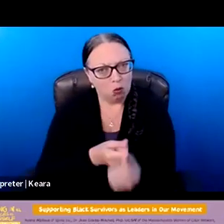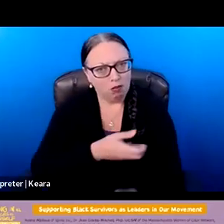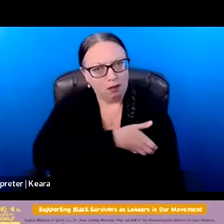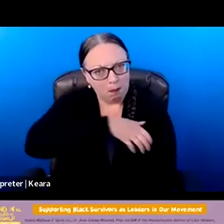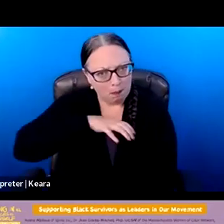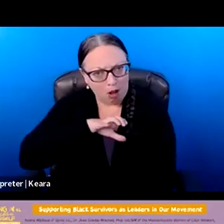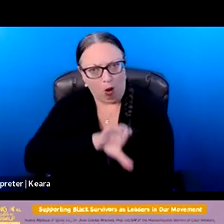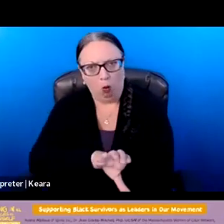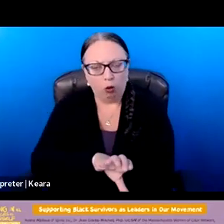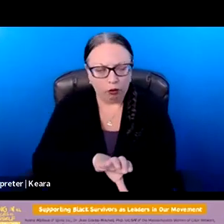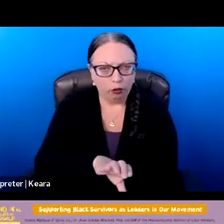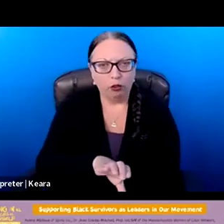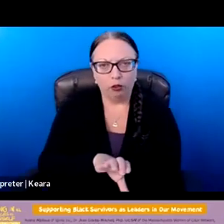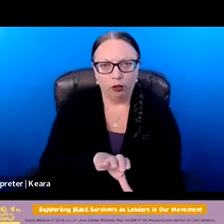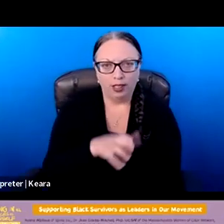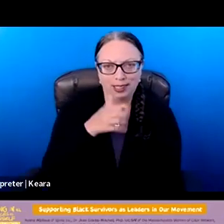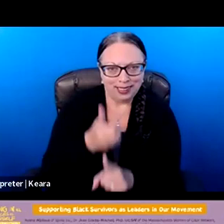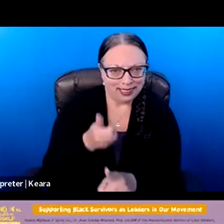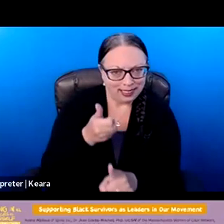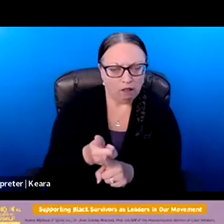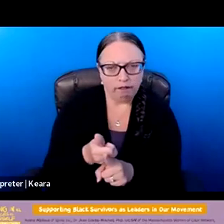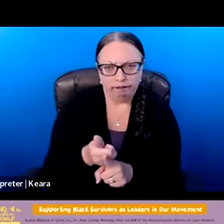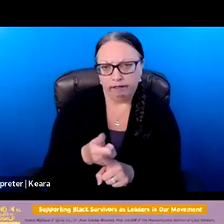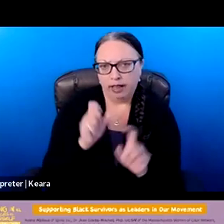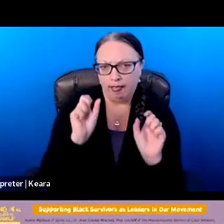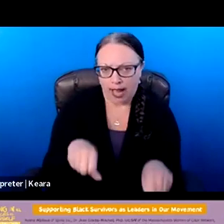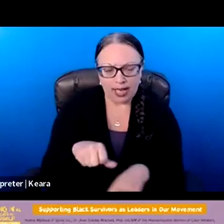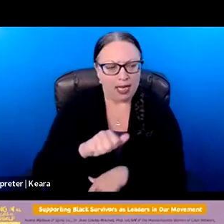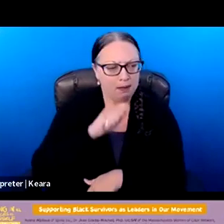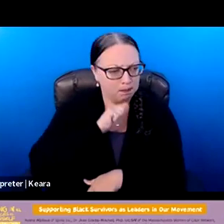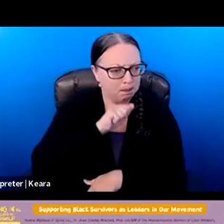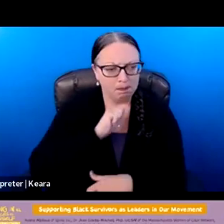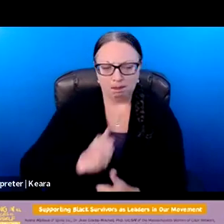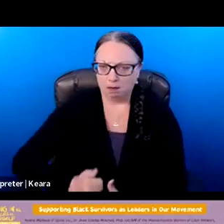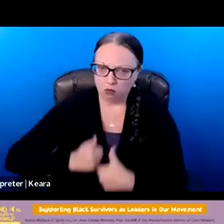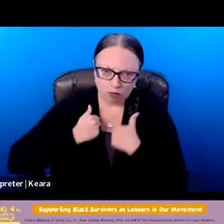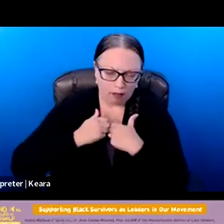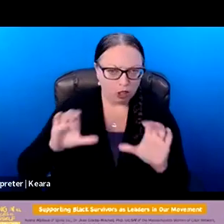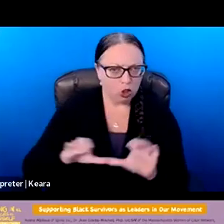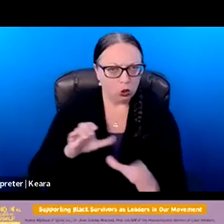empowerment and a sense of self-efficacy that they can actually pull through and do the things that they say they want to do.